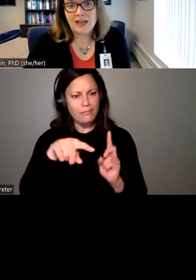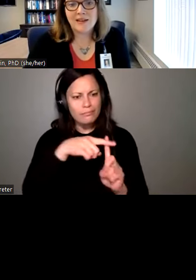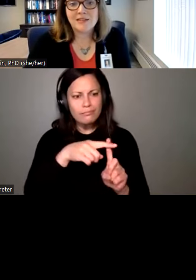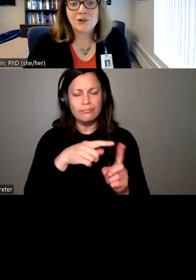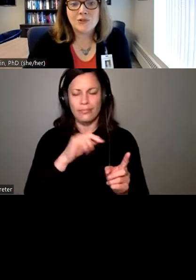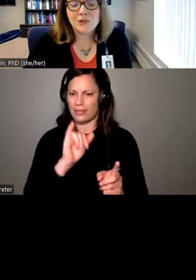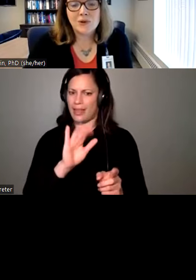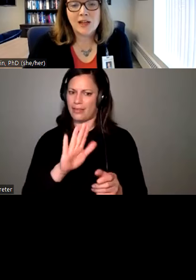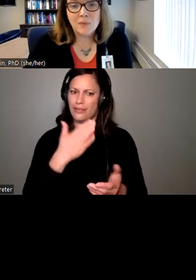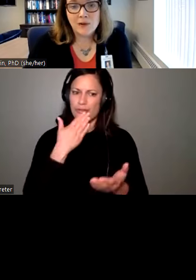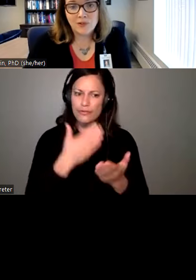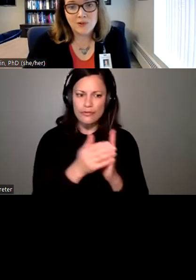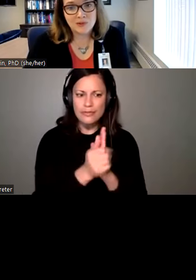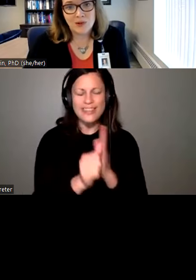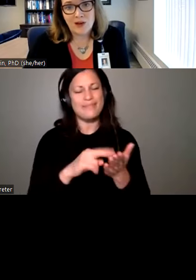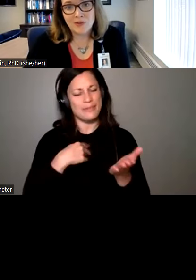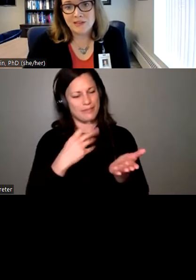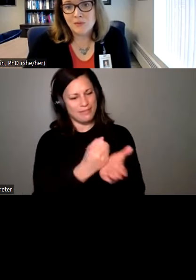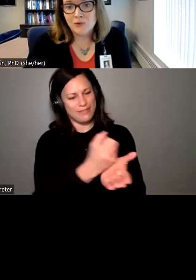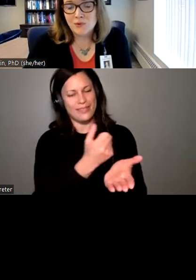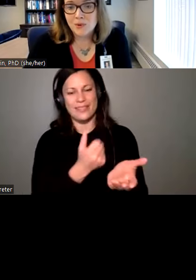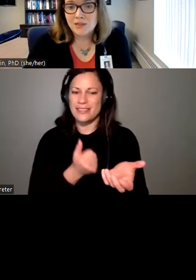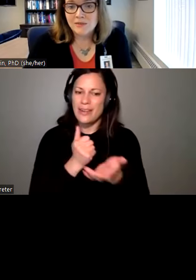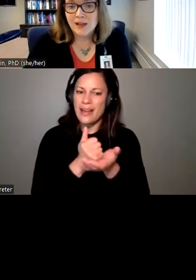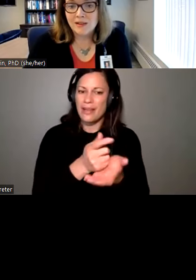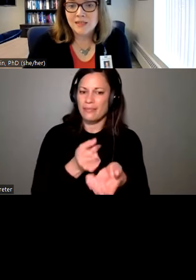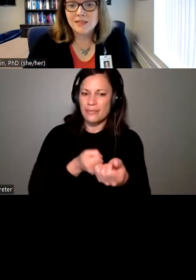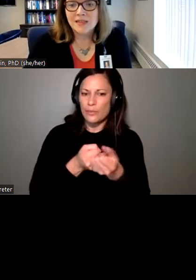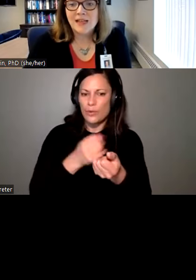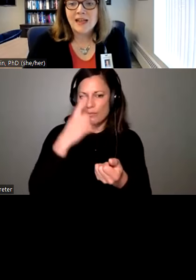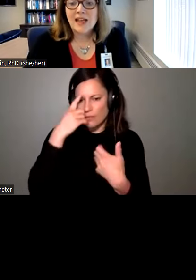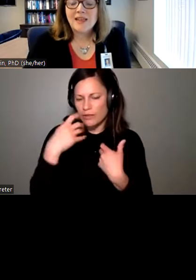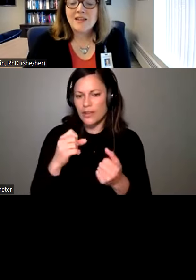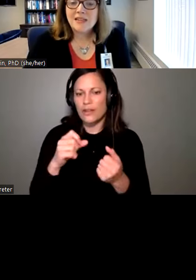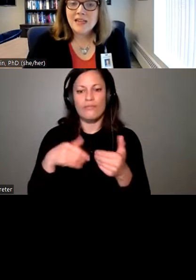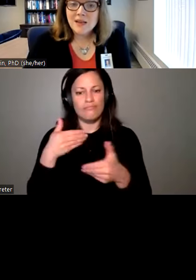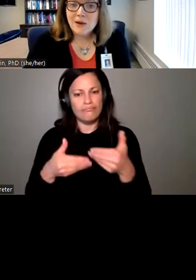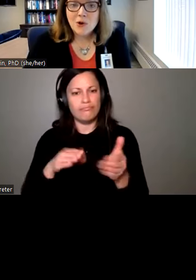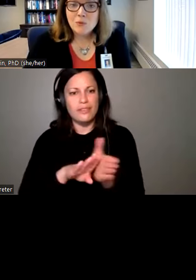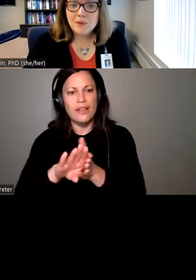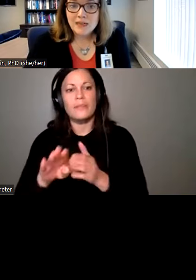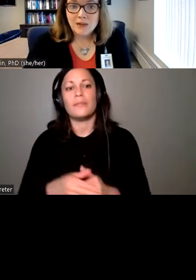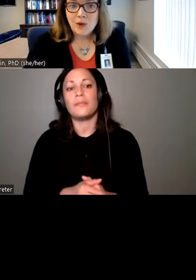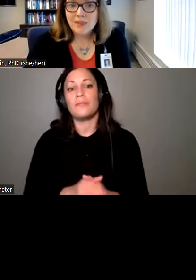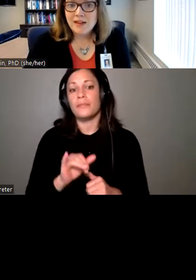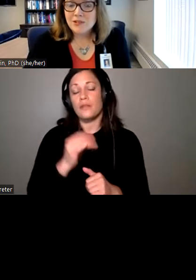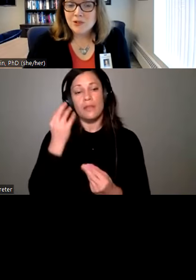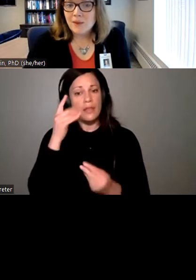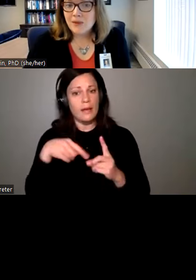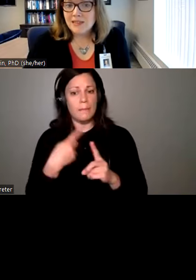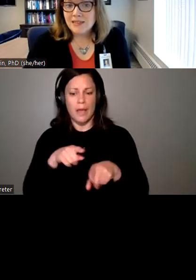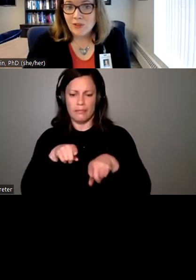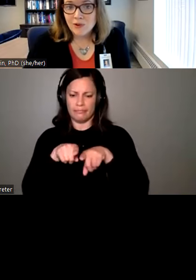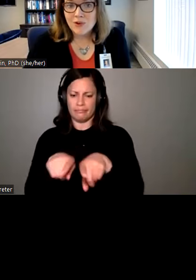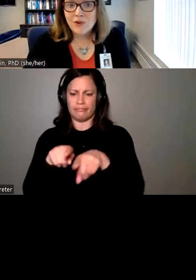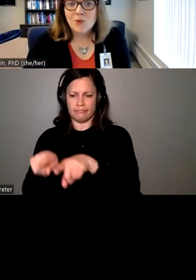leverage that and to also kind of buffer their mental health as they move forward in development. And then thinking about comorbidity, what things are